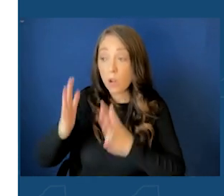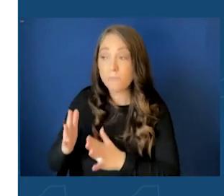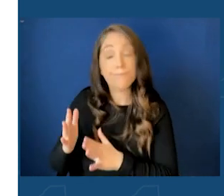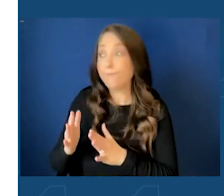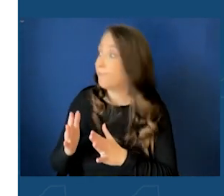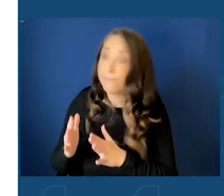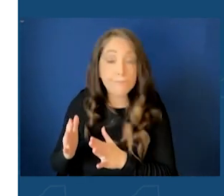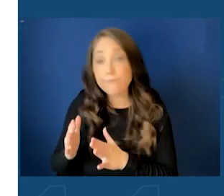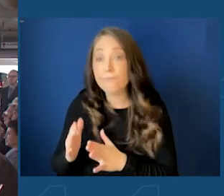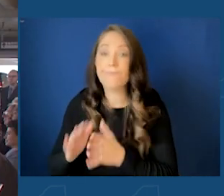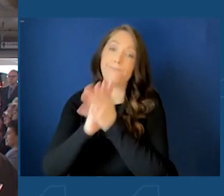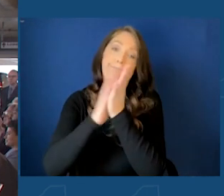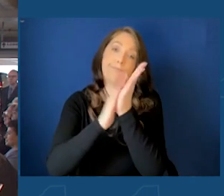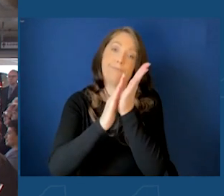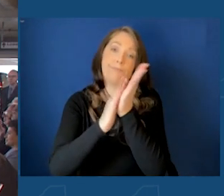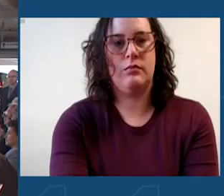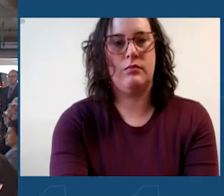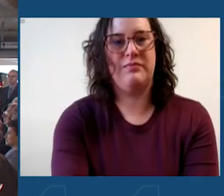them.